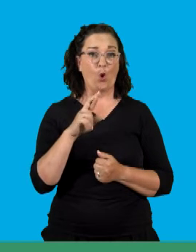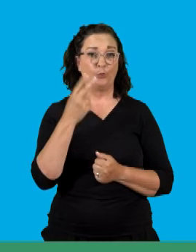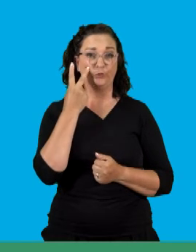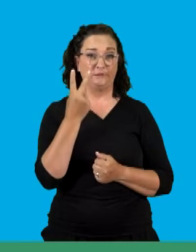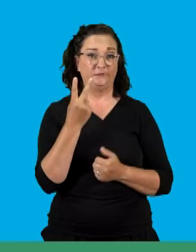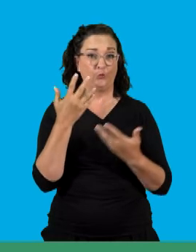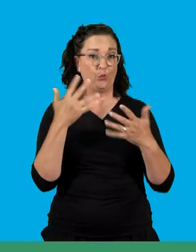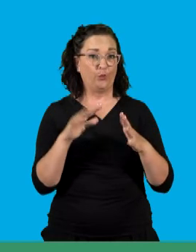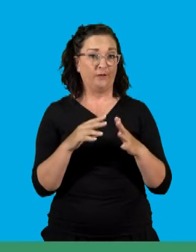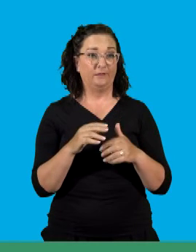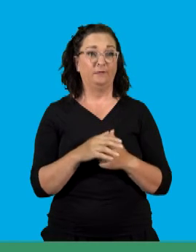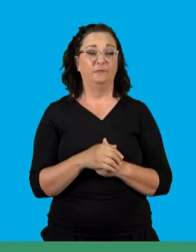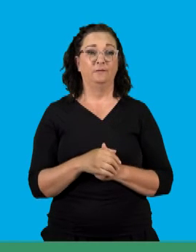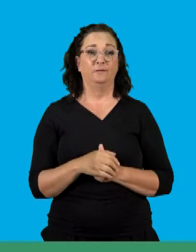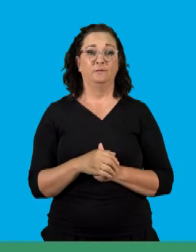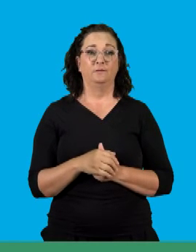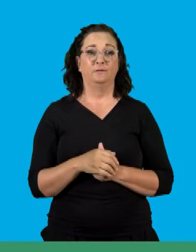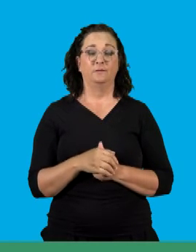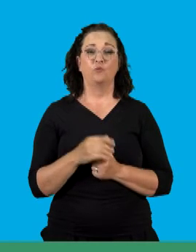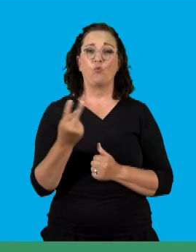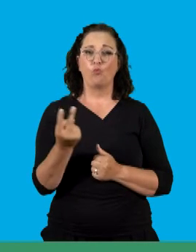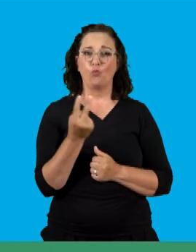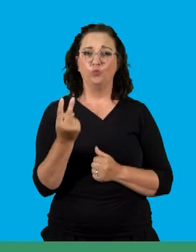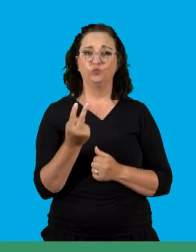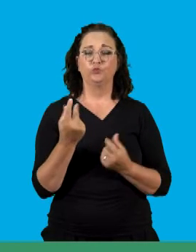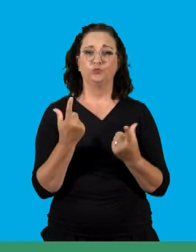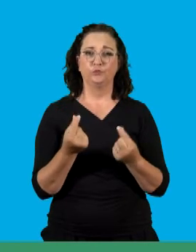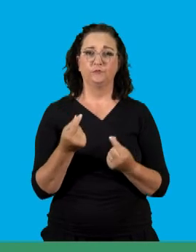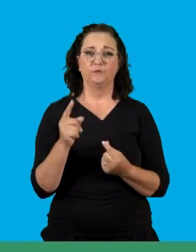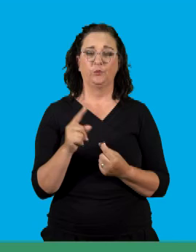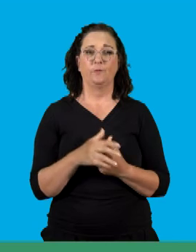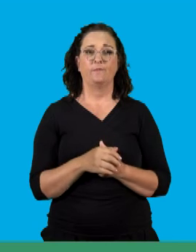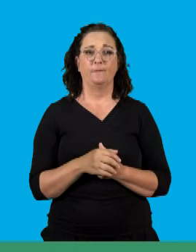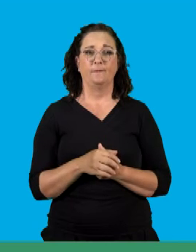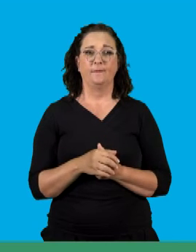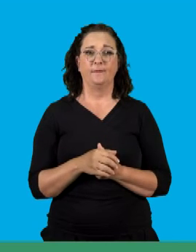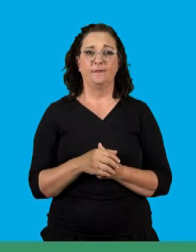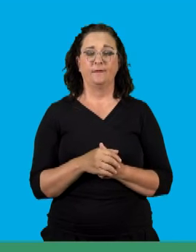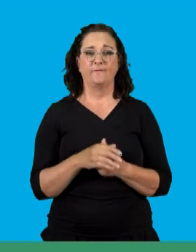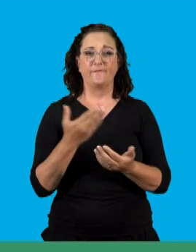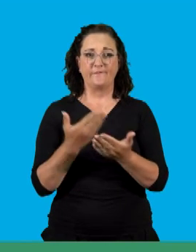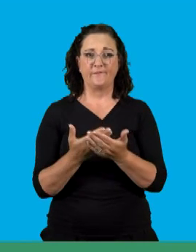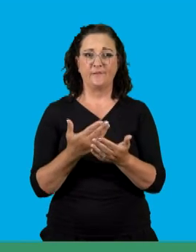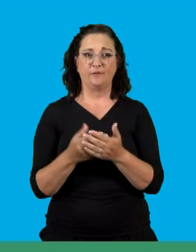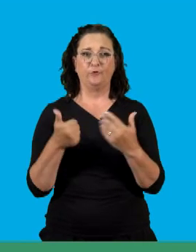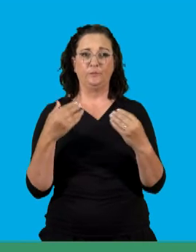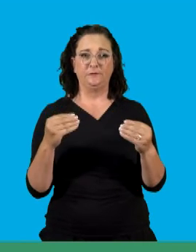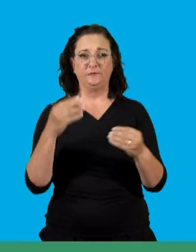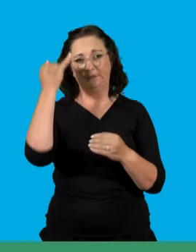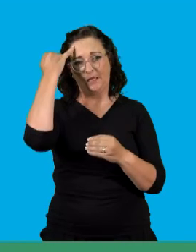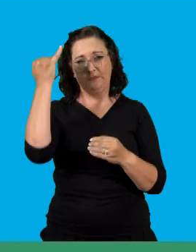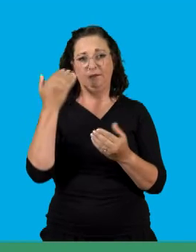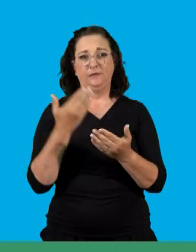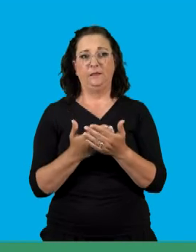you've seen it already or you've spotted it already. Let's see. He also determined the viability of his business